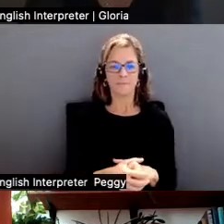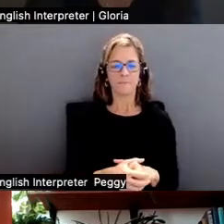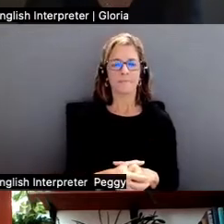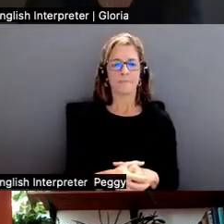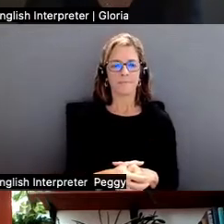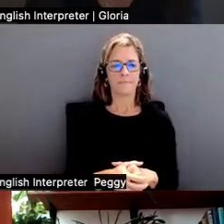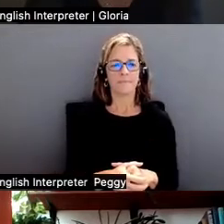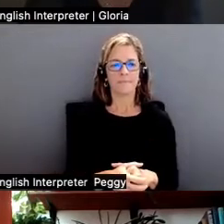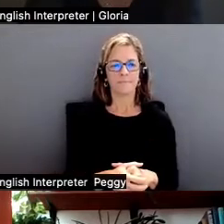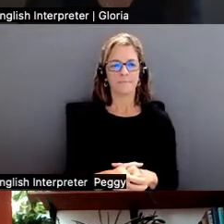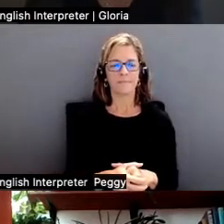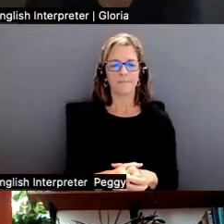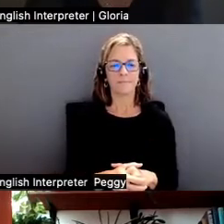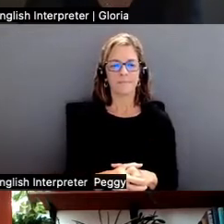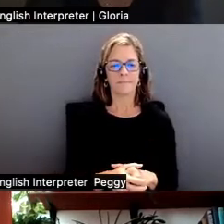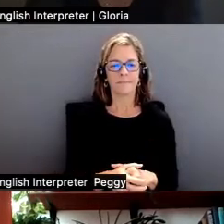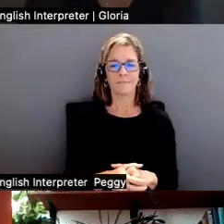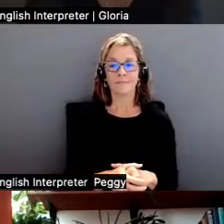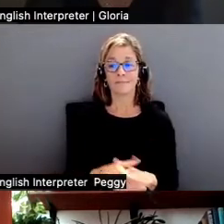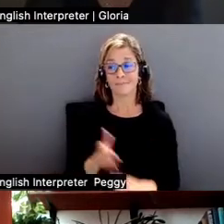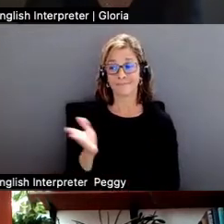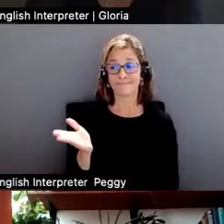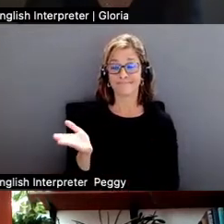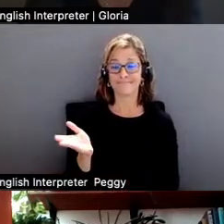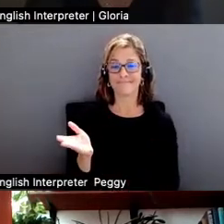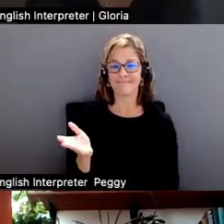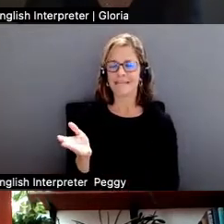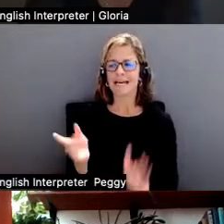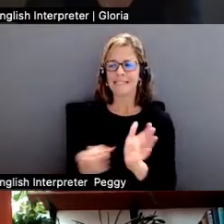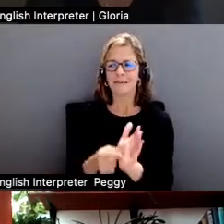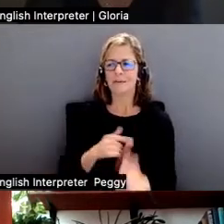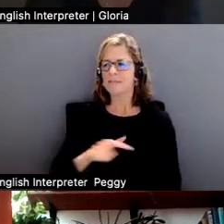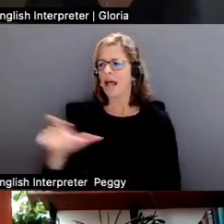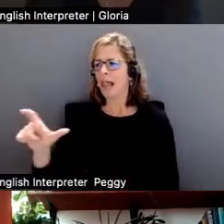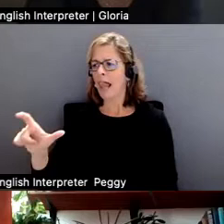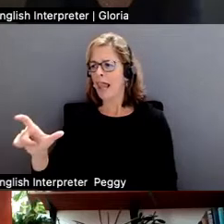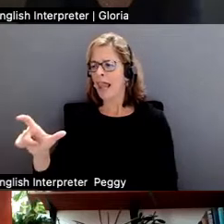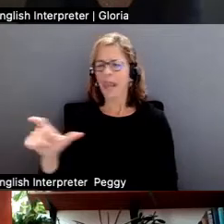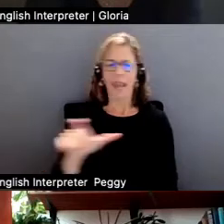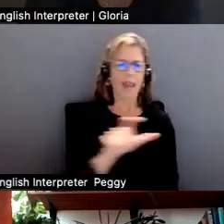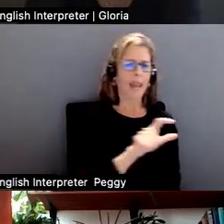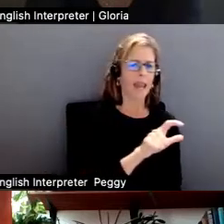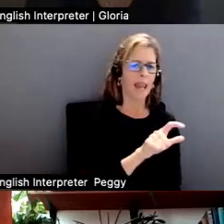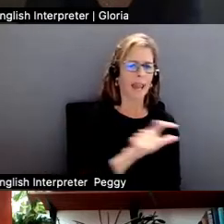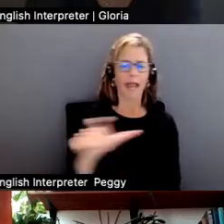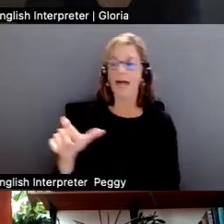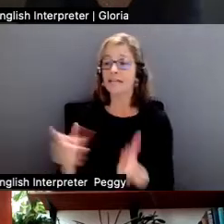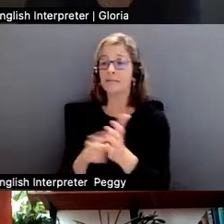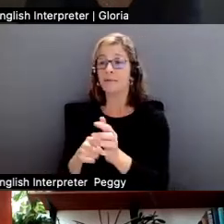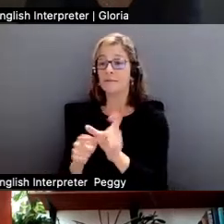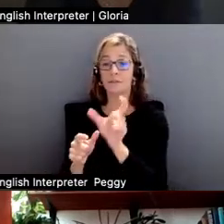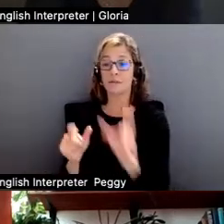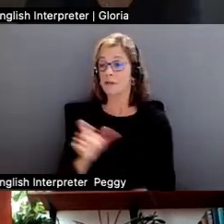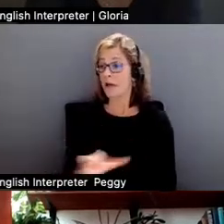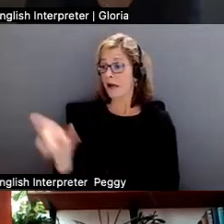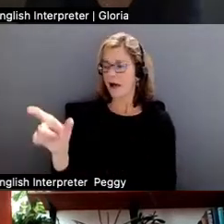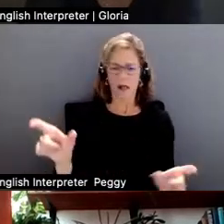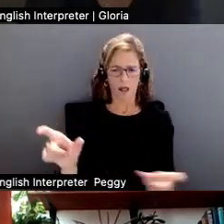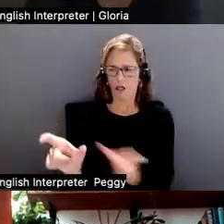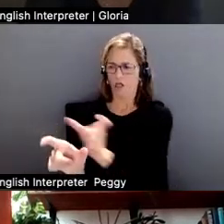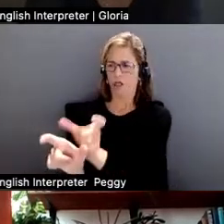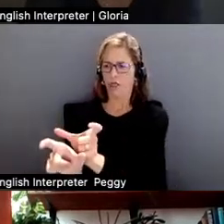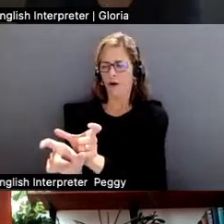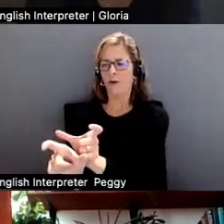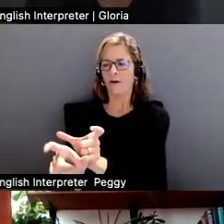You'll notice that occasionally, sometimes people might put work over other people's work. They can simply